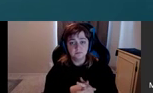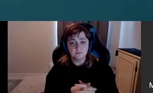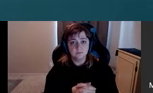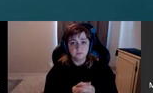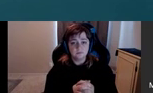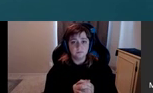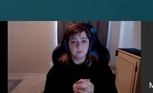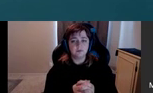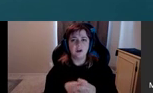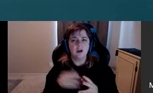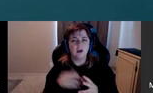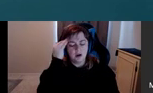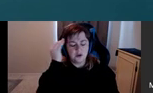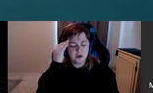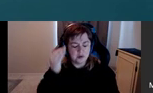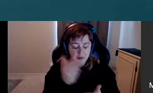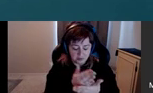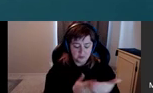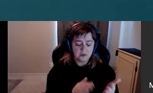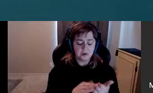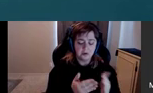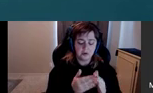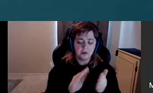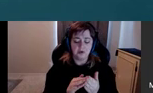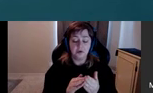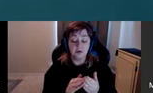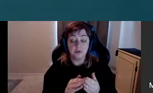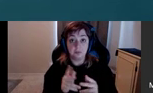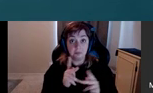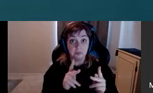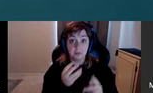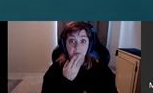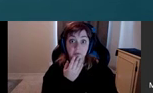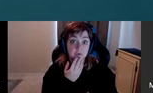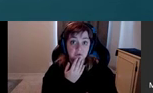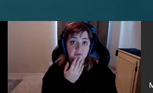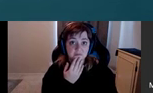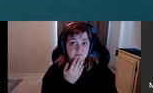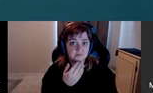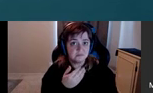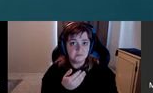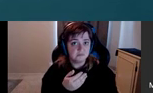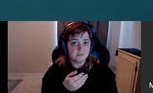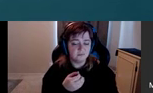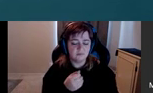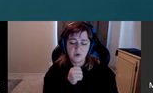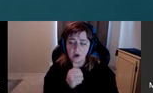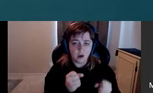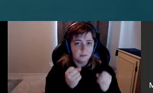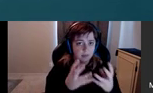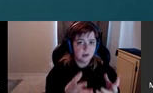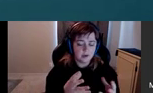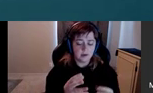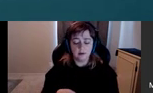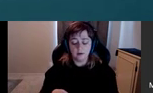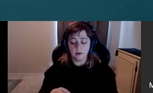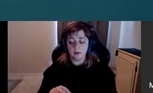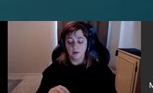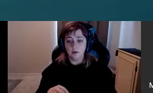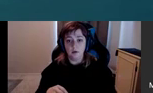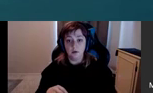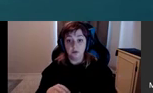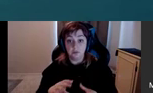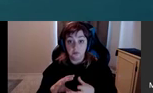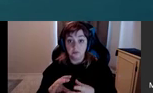some communities where there aren't that many people of color. So it's a way of, as one of the comments also stated, is meeting